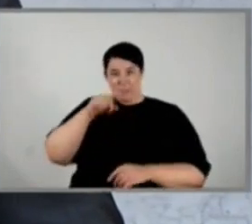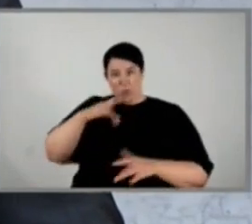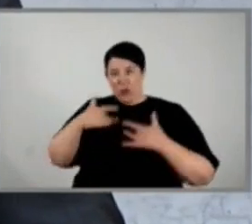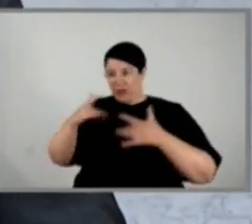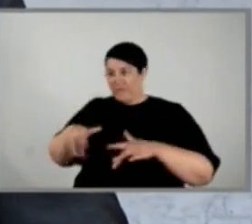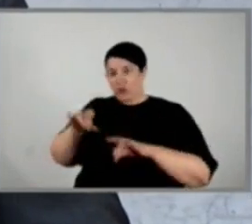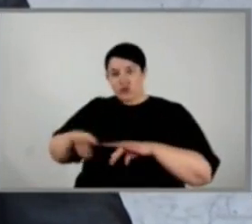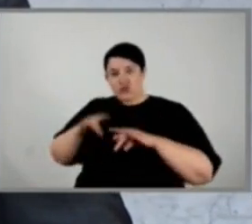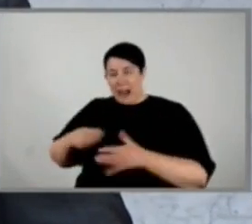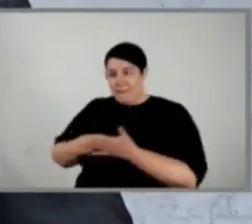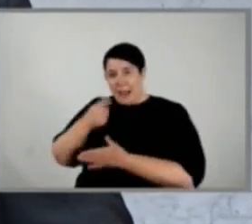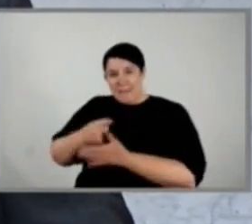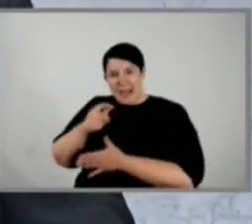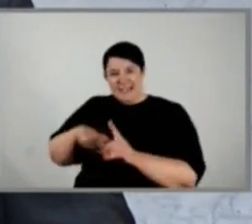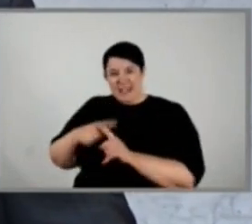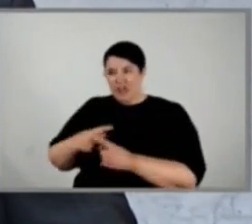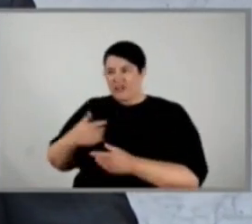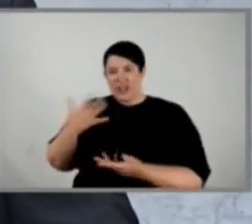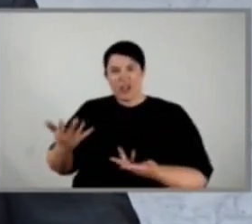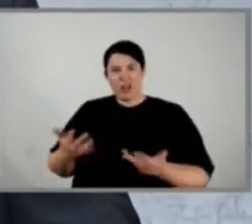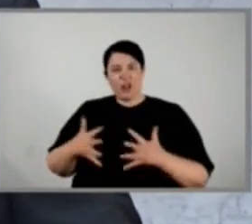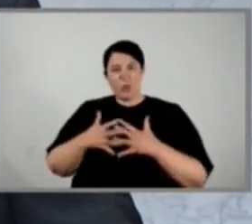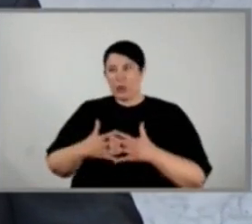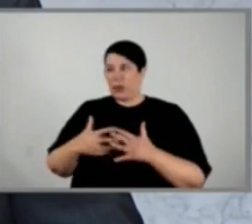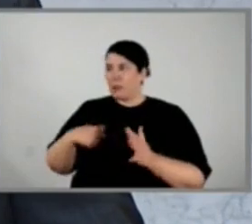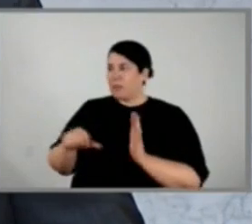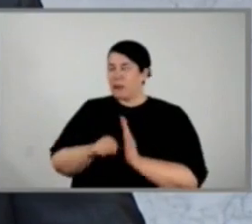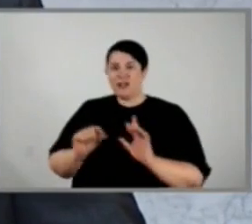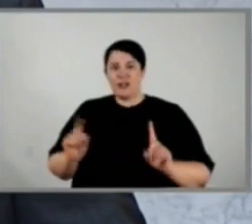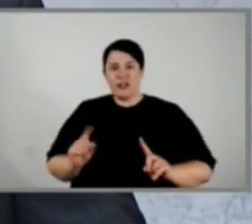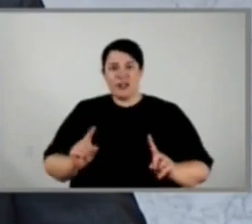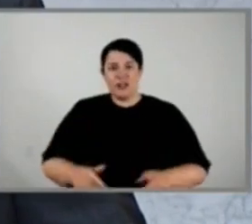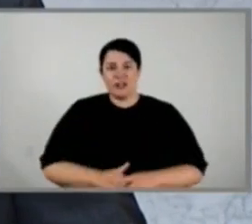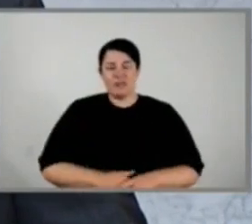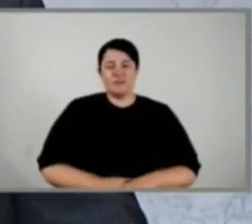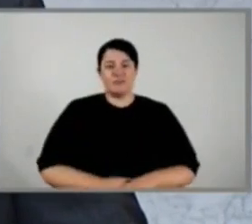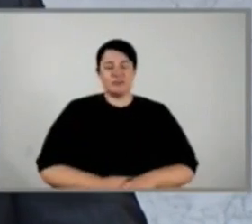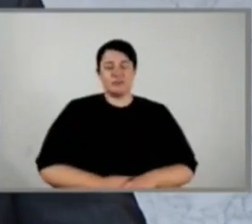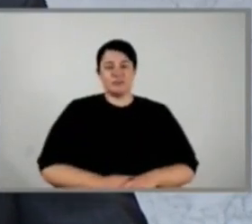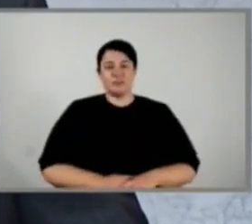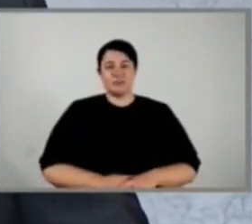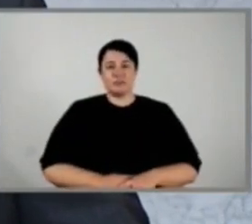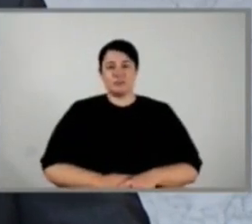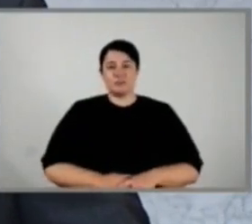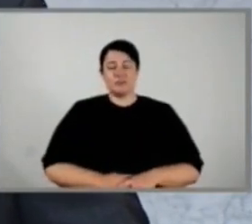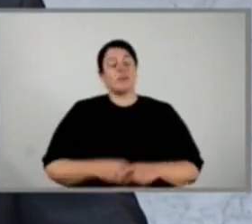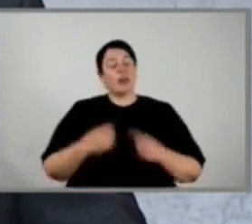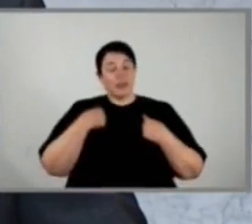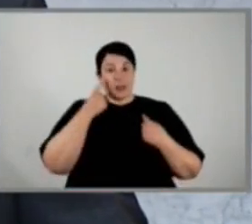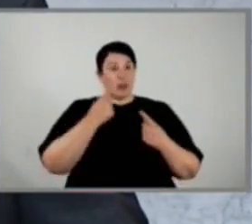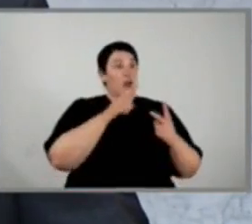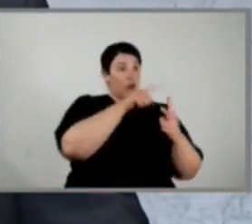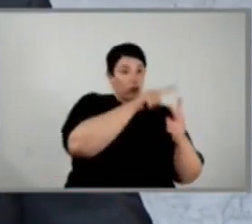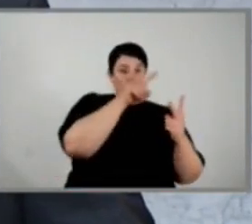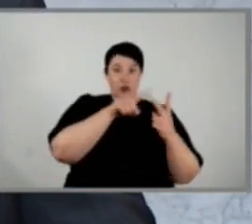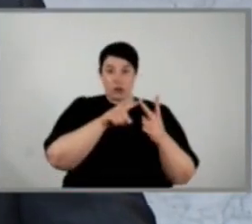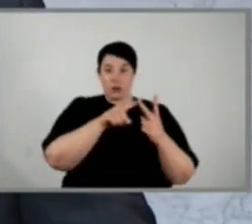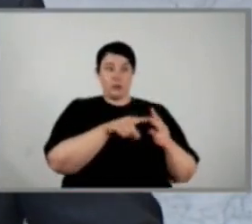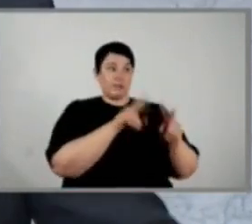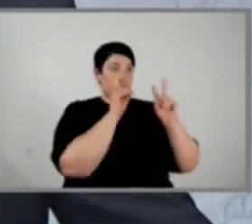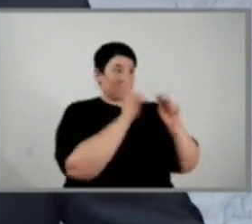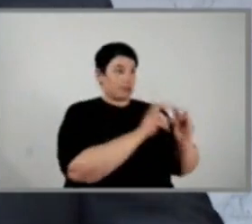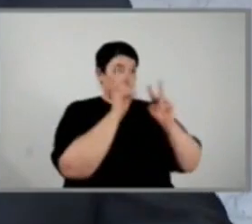receive the recommendations of the reports and inquiries that have been initiated, and it may well be that